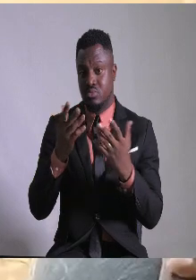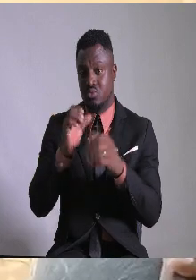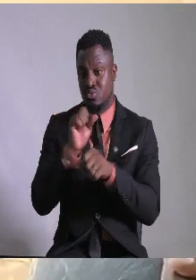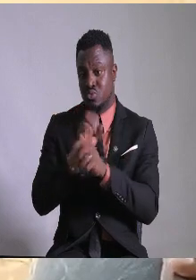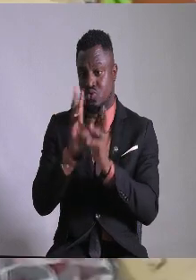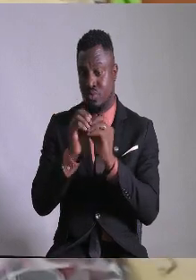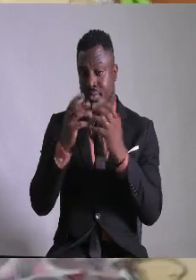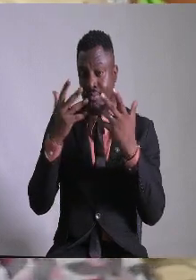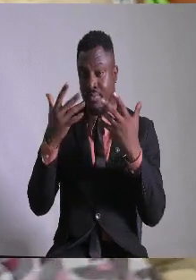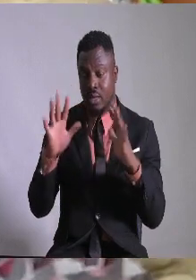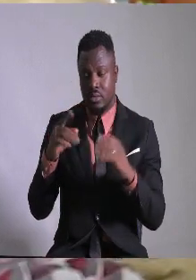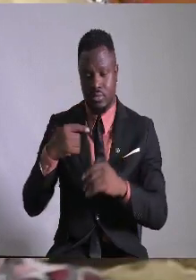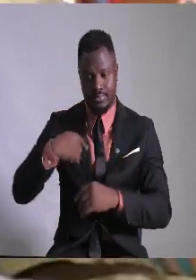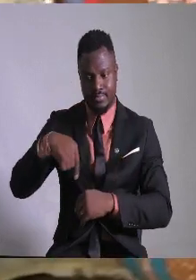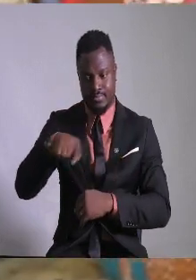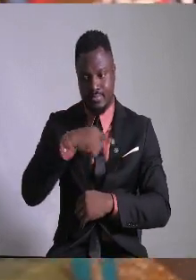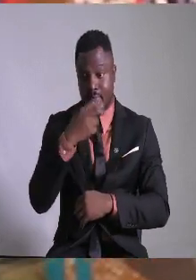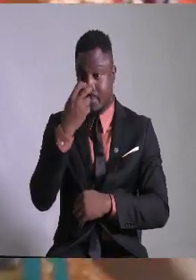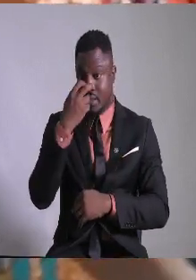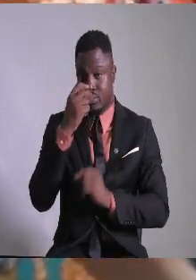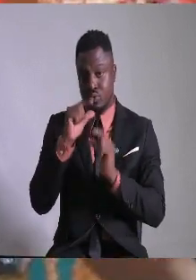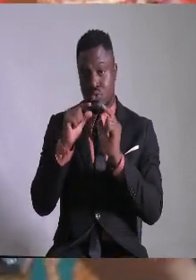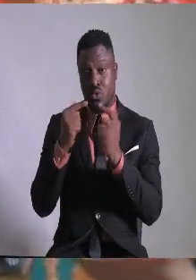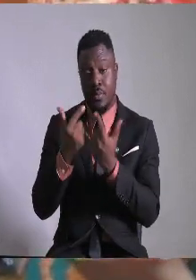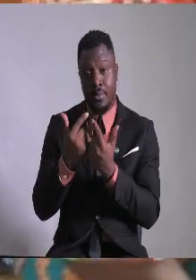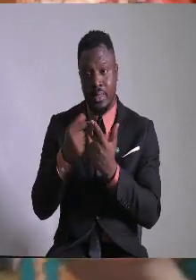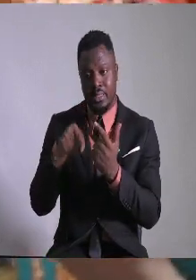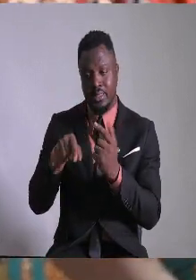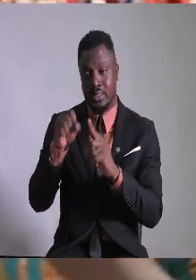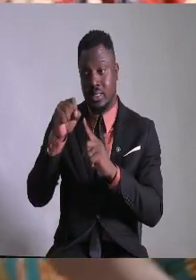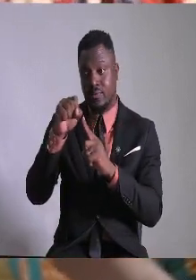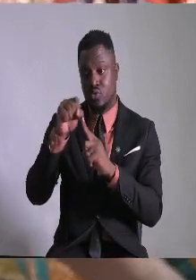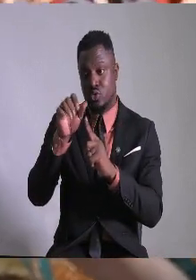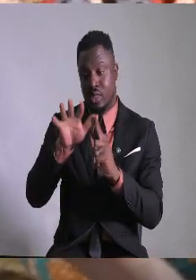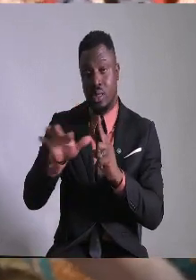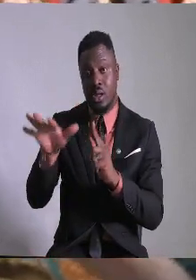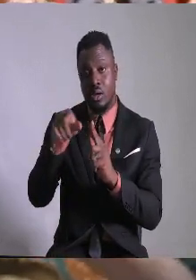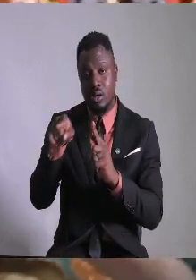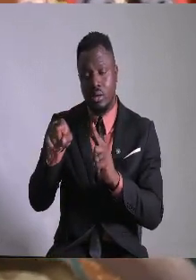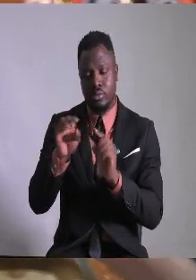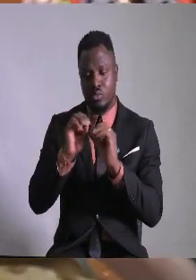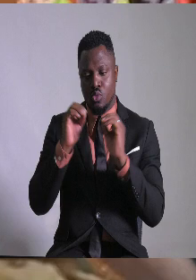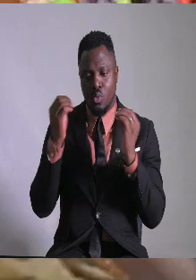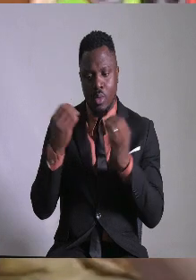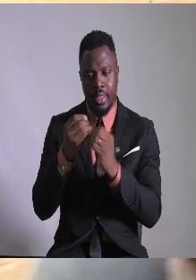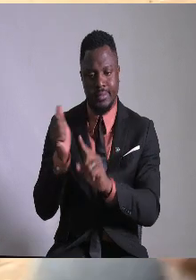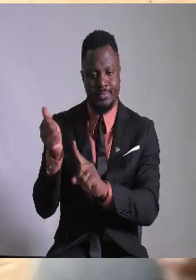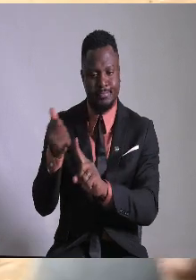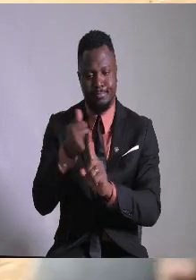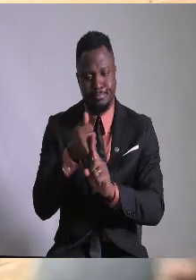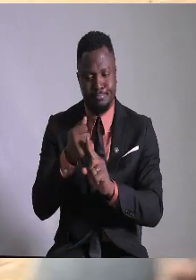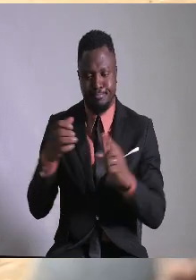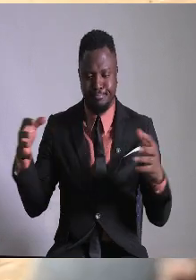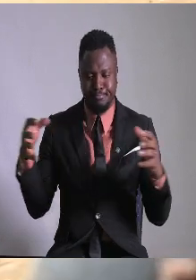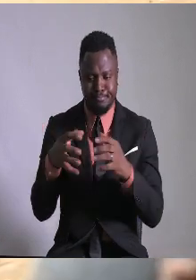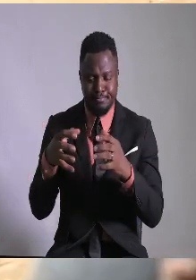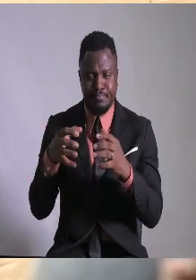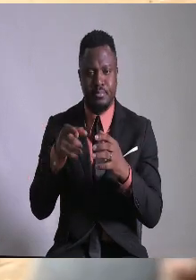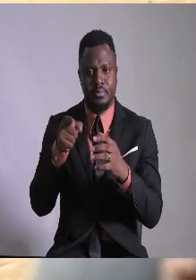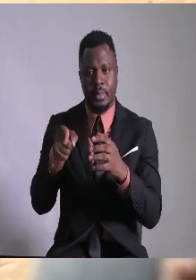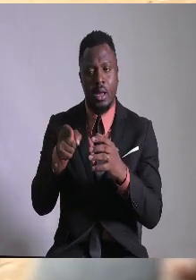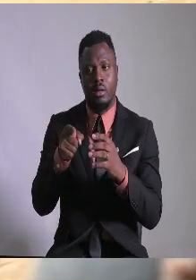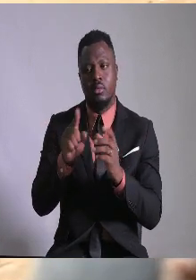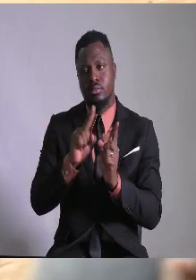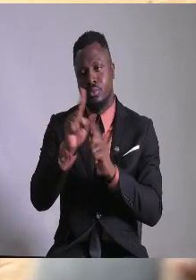workshop, we visual impairment in the Savlugu municipality, we organize ourselves